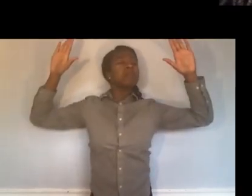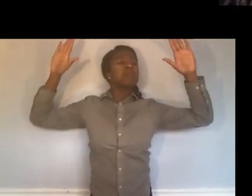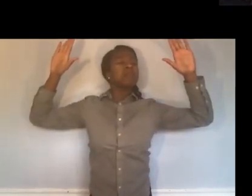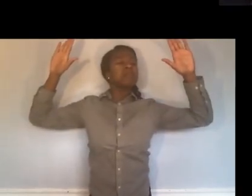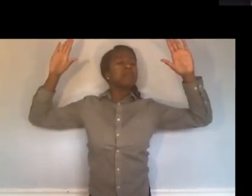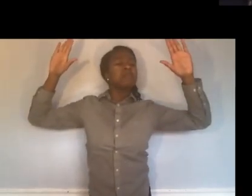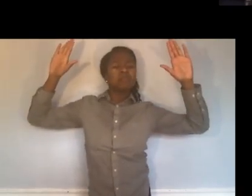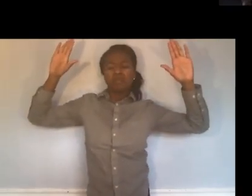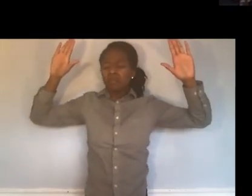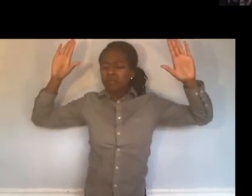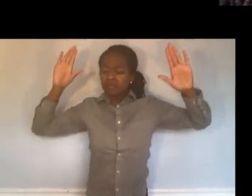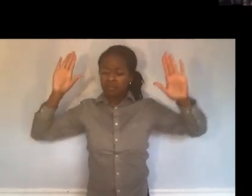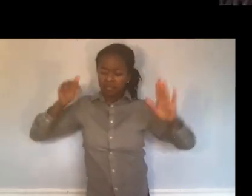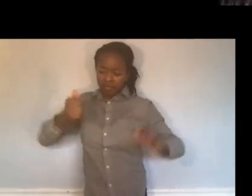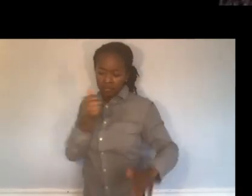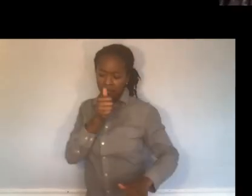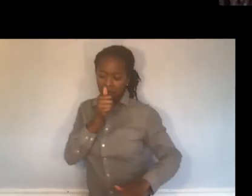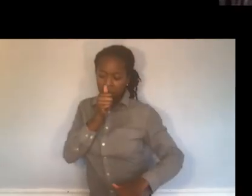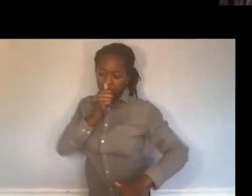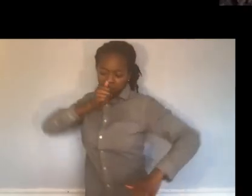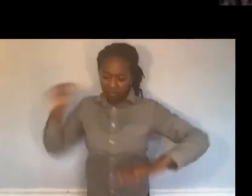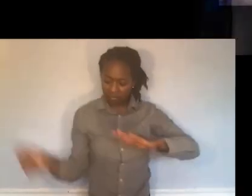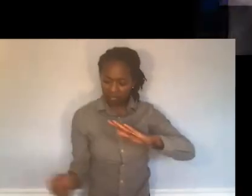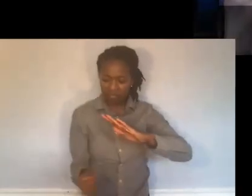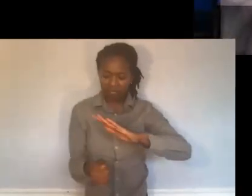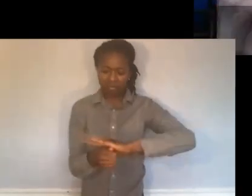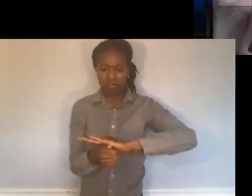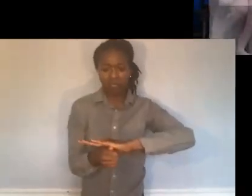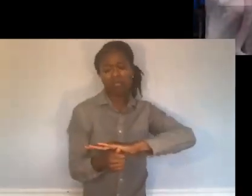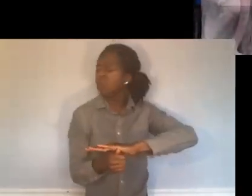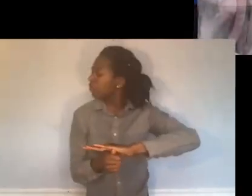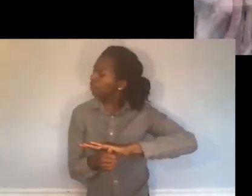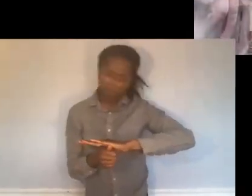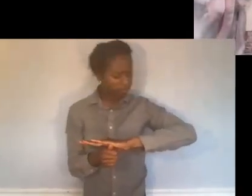in Louisiana. There is no